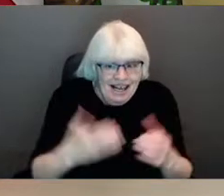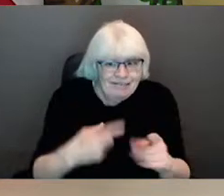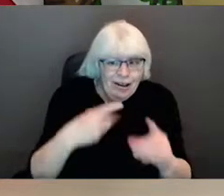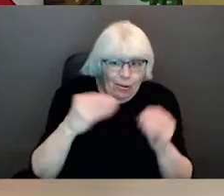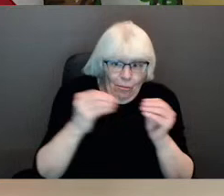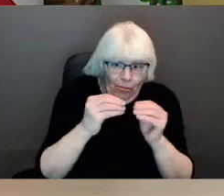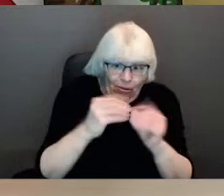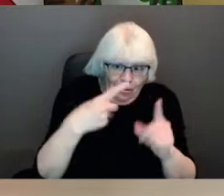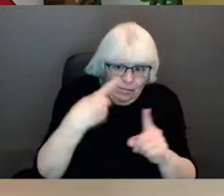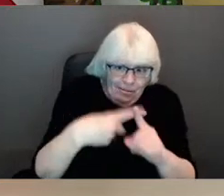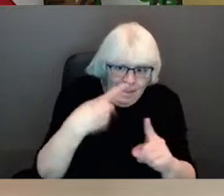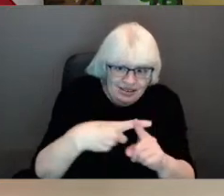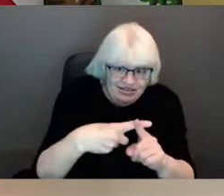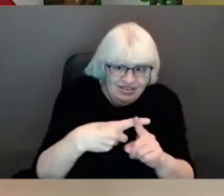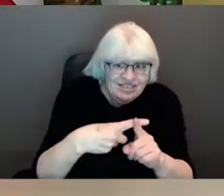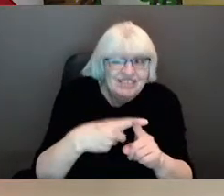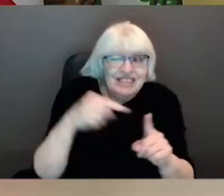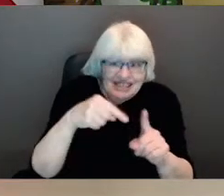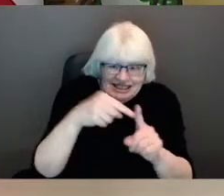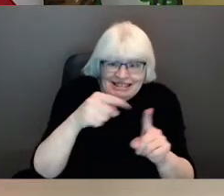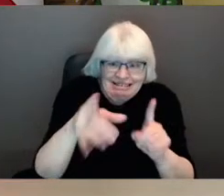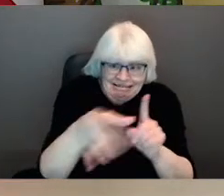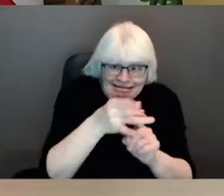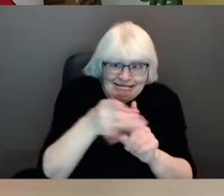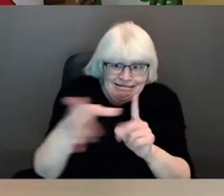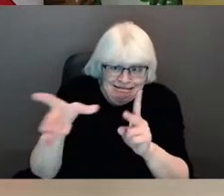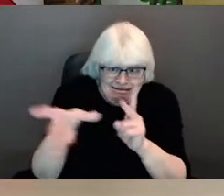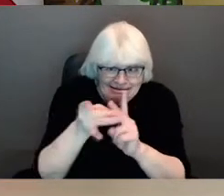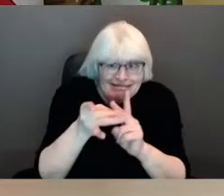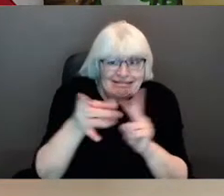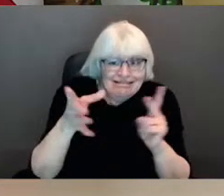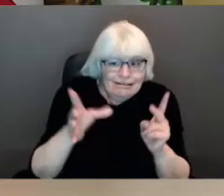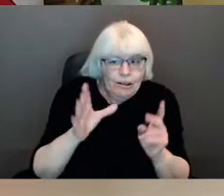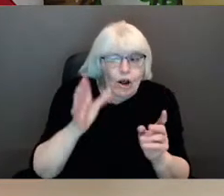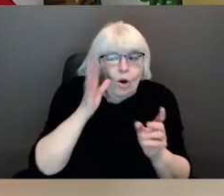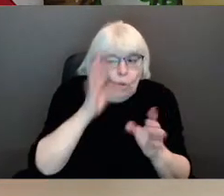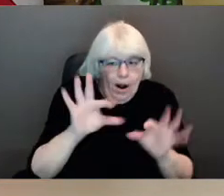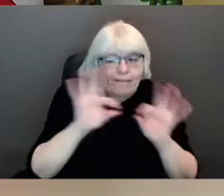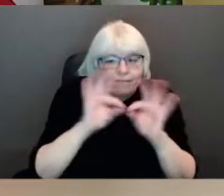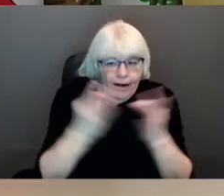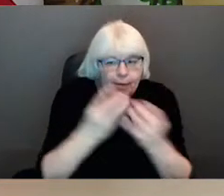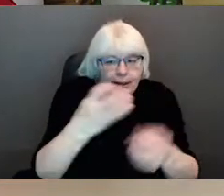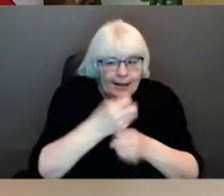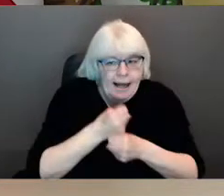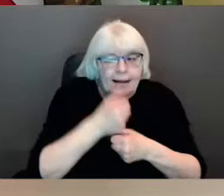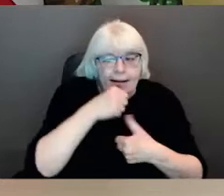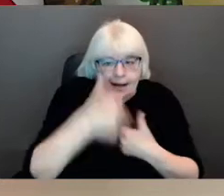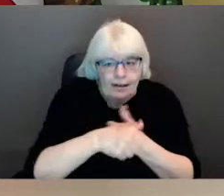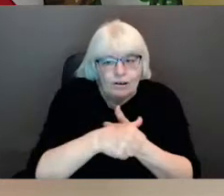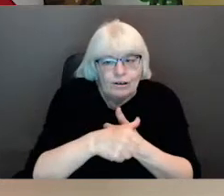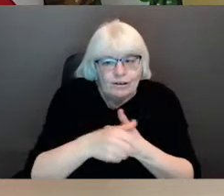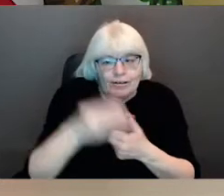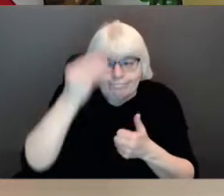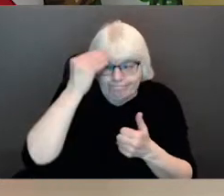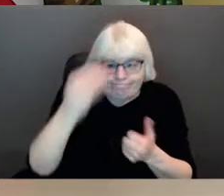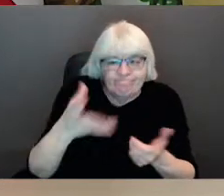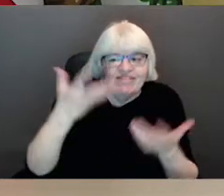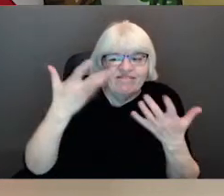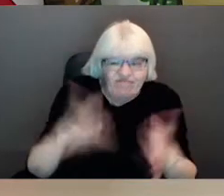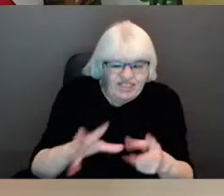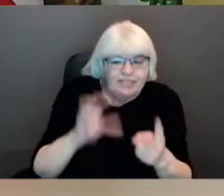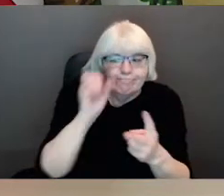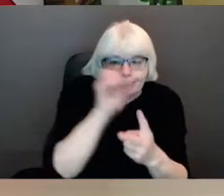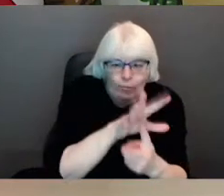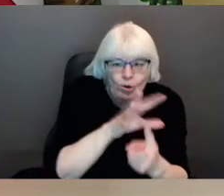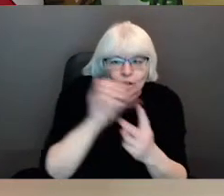will ask for the child to be monitored and advise that there's no need to self-isolate. The letter will also